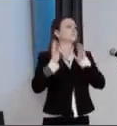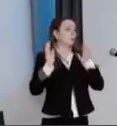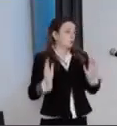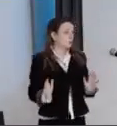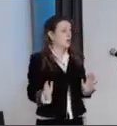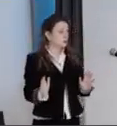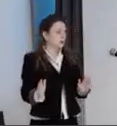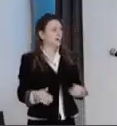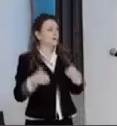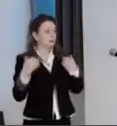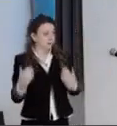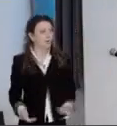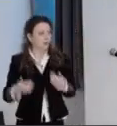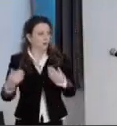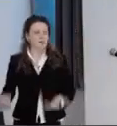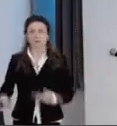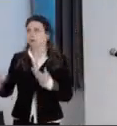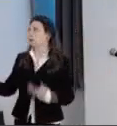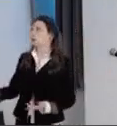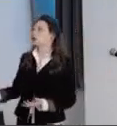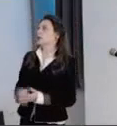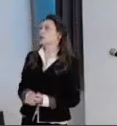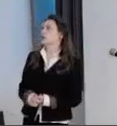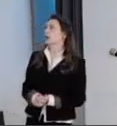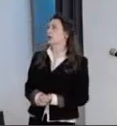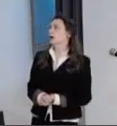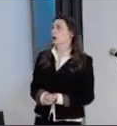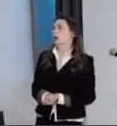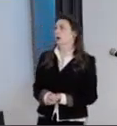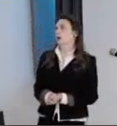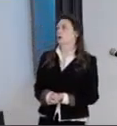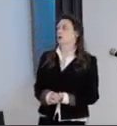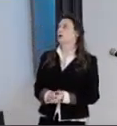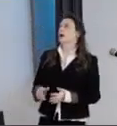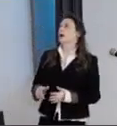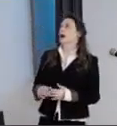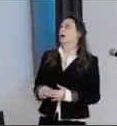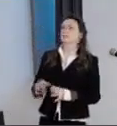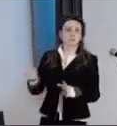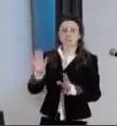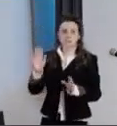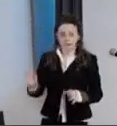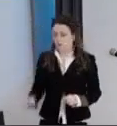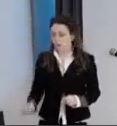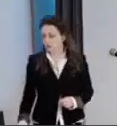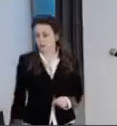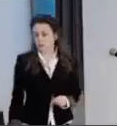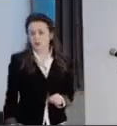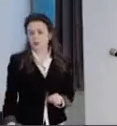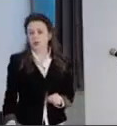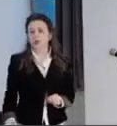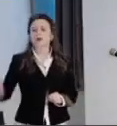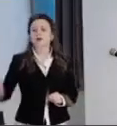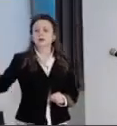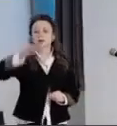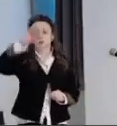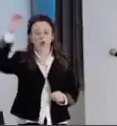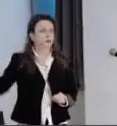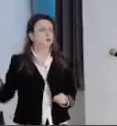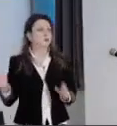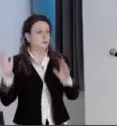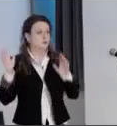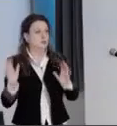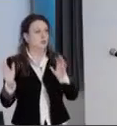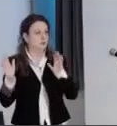need knowledge of natural kinds for the proper aesthetic appreciation of nature. So this is just by way of background. And this kind